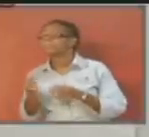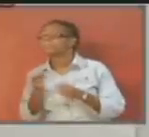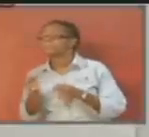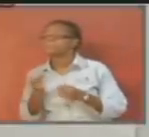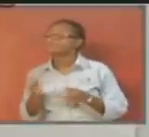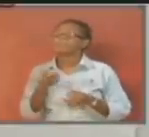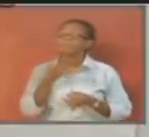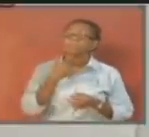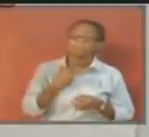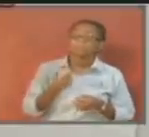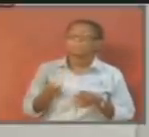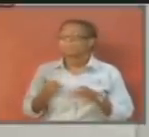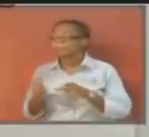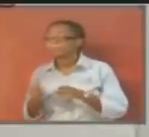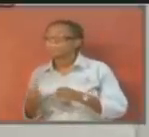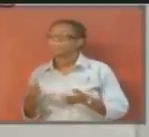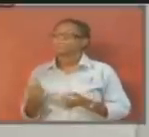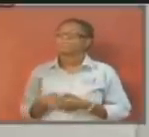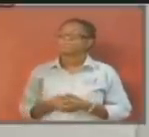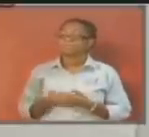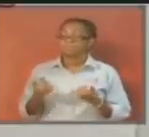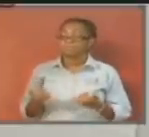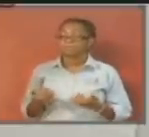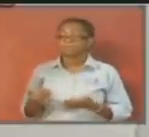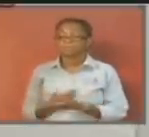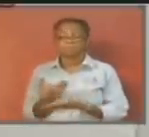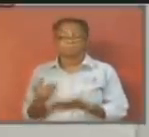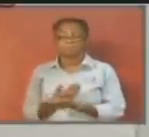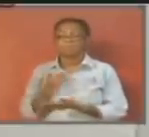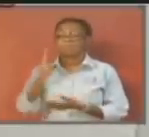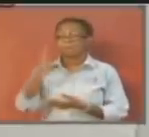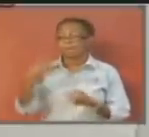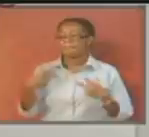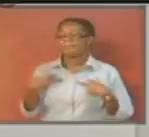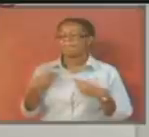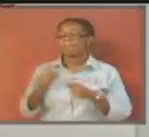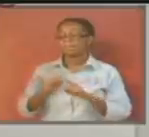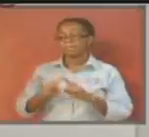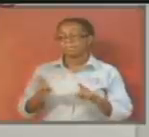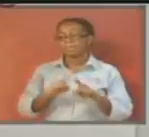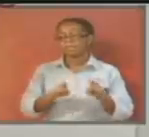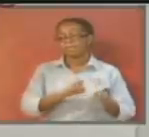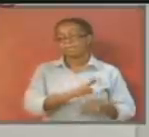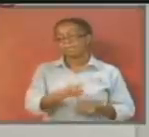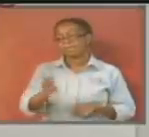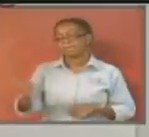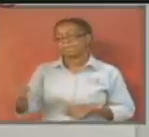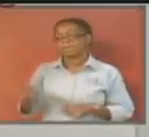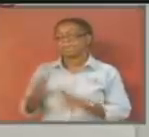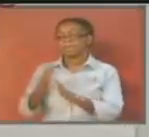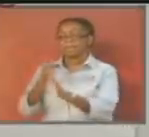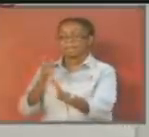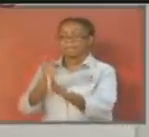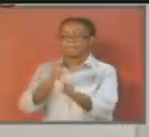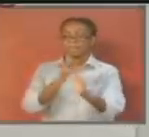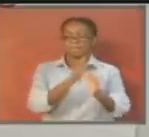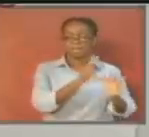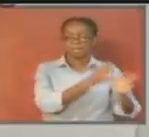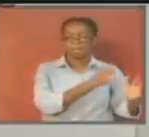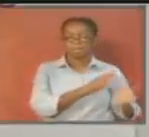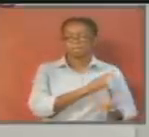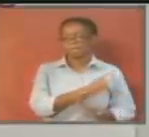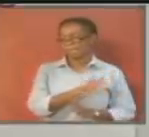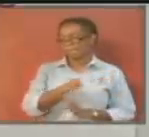different lines. We've beefed up the number of stations available so that we will be able to try to cope with